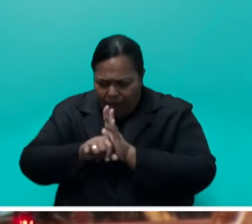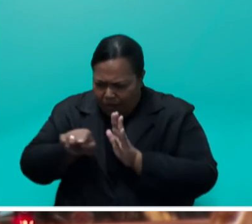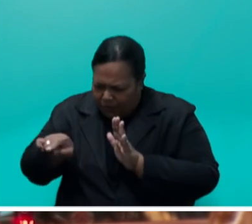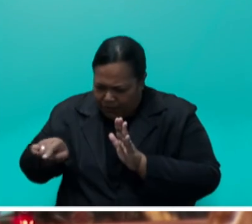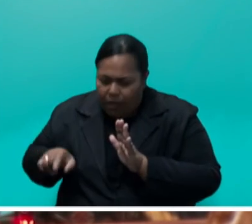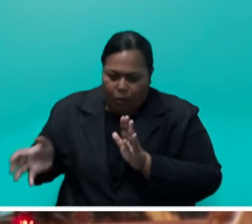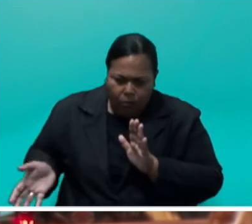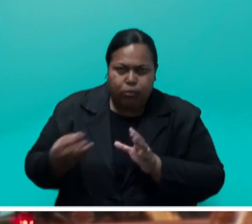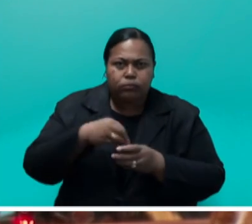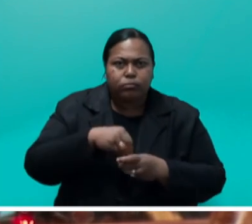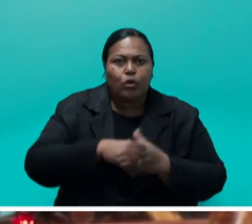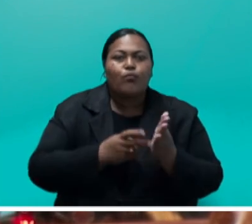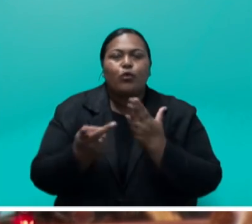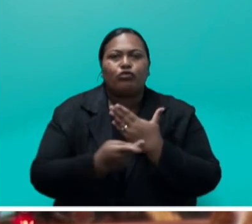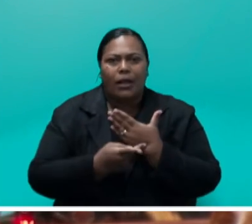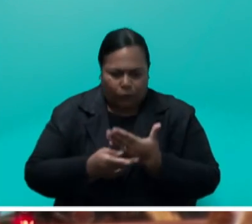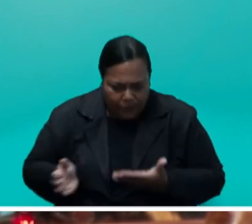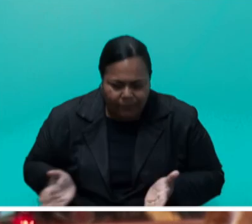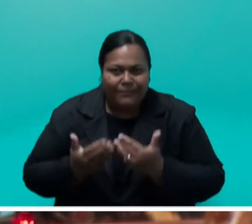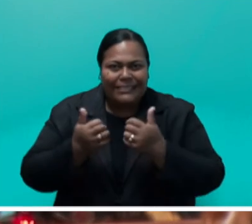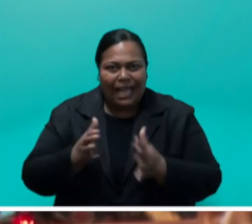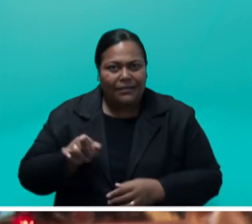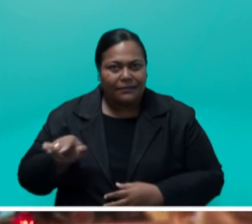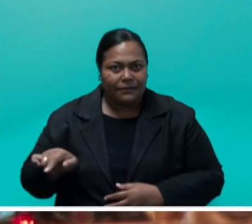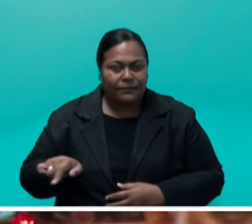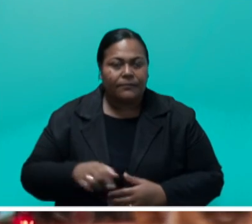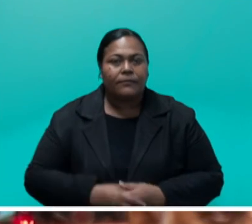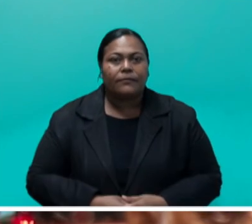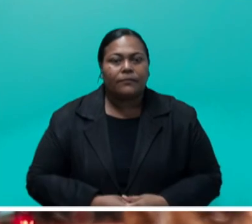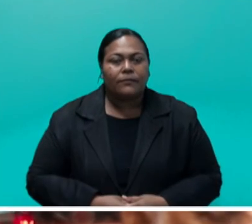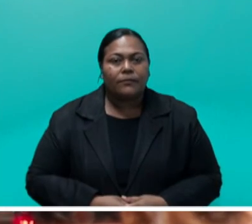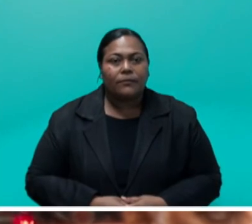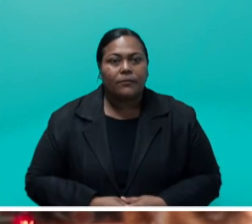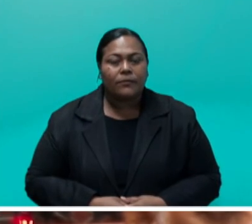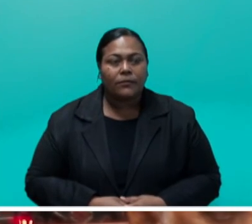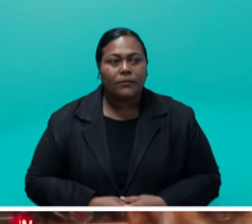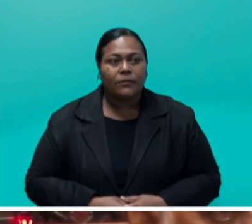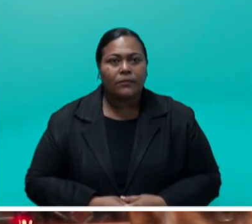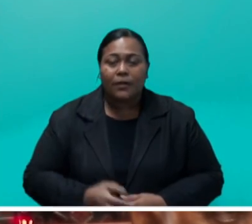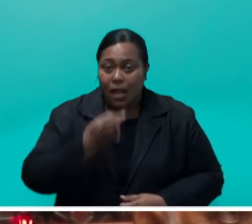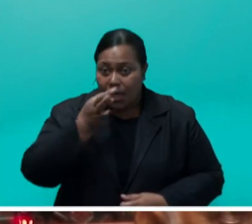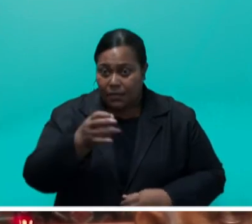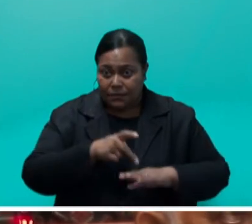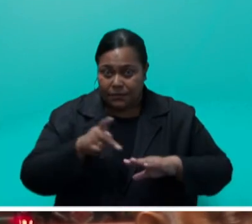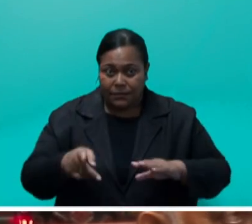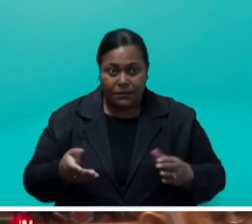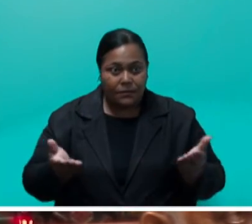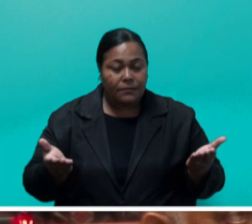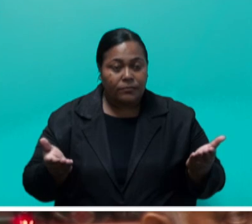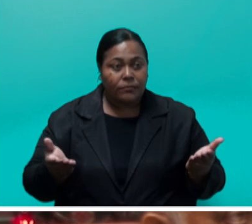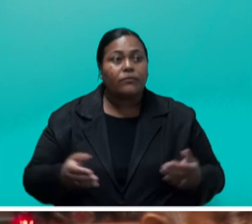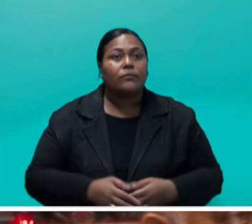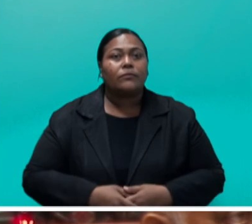with. Mr. Speaker, sir, having said that, I asked this August House